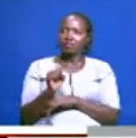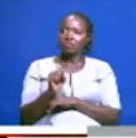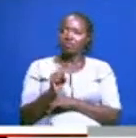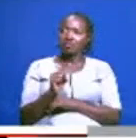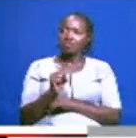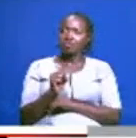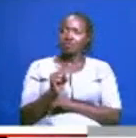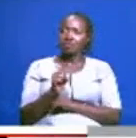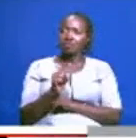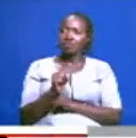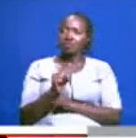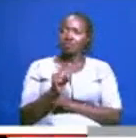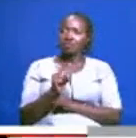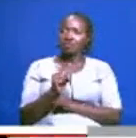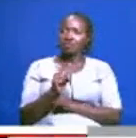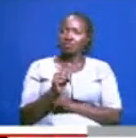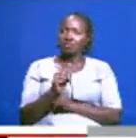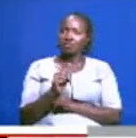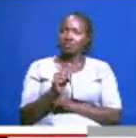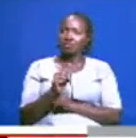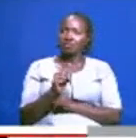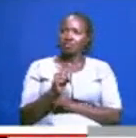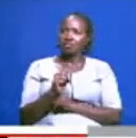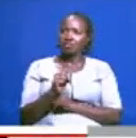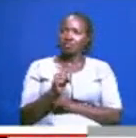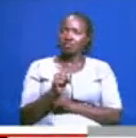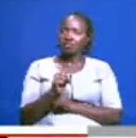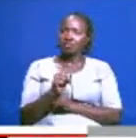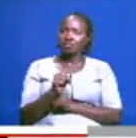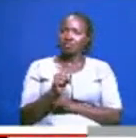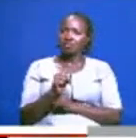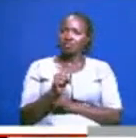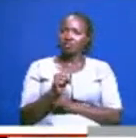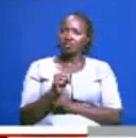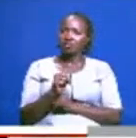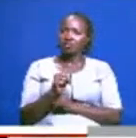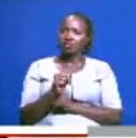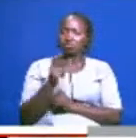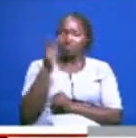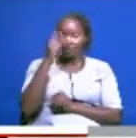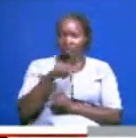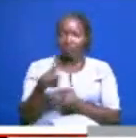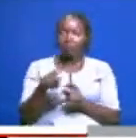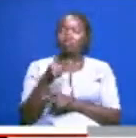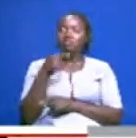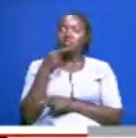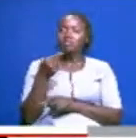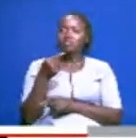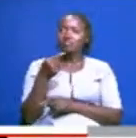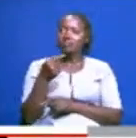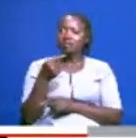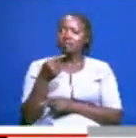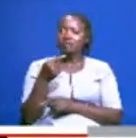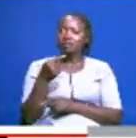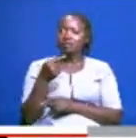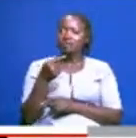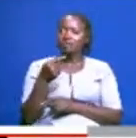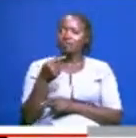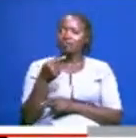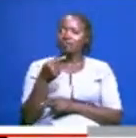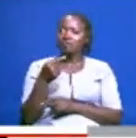said that, I think it is a matter of policy, as he puts it. It's a matter of